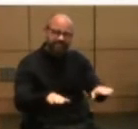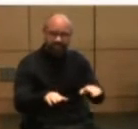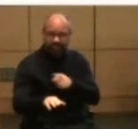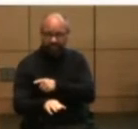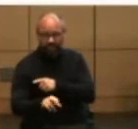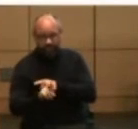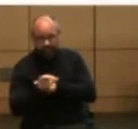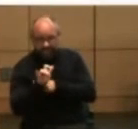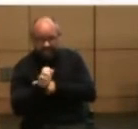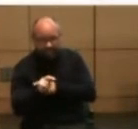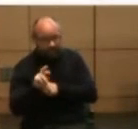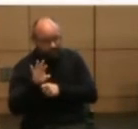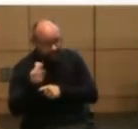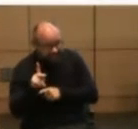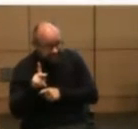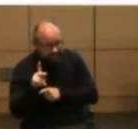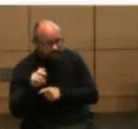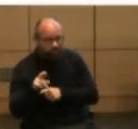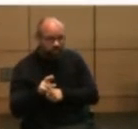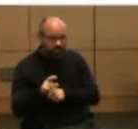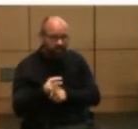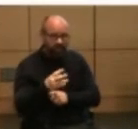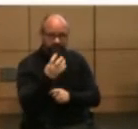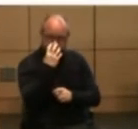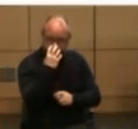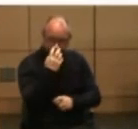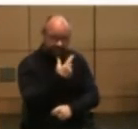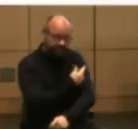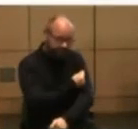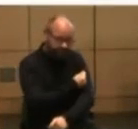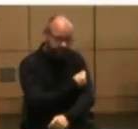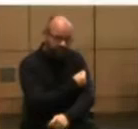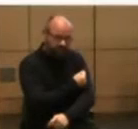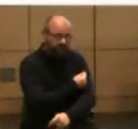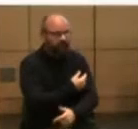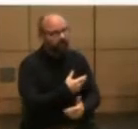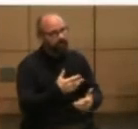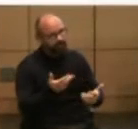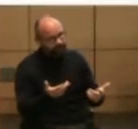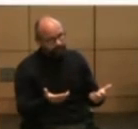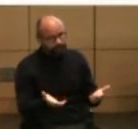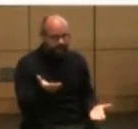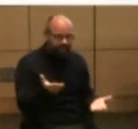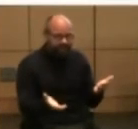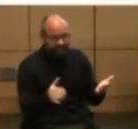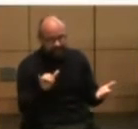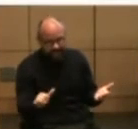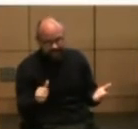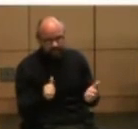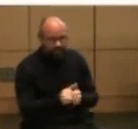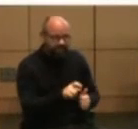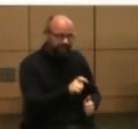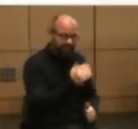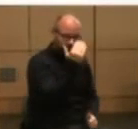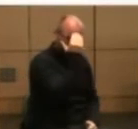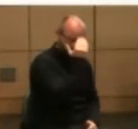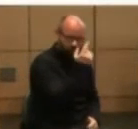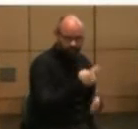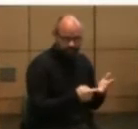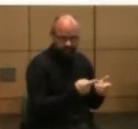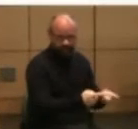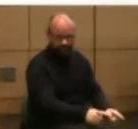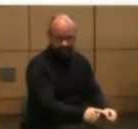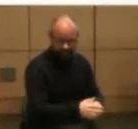or sedation against the need to know or the benefit of knowing what the etiology might be. For older child or